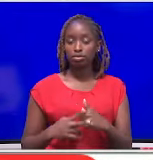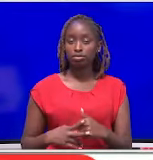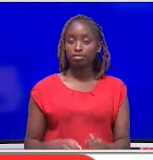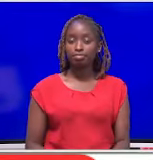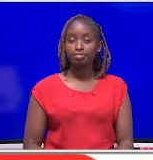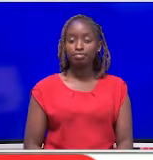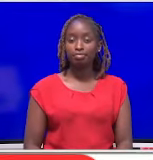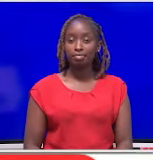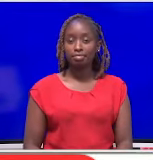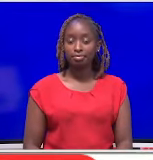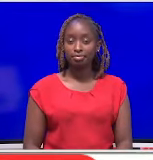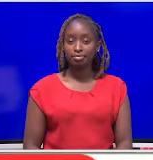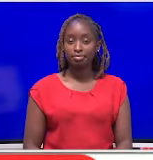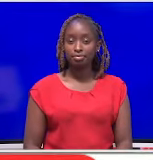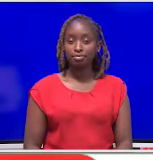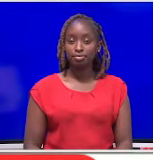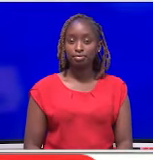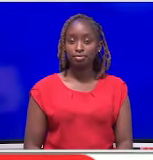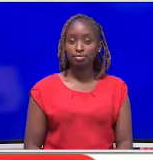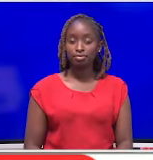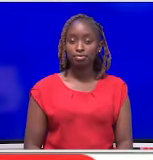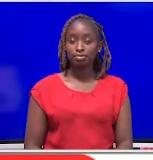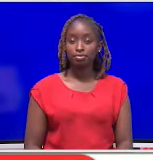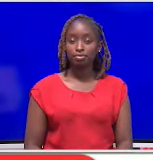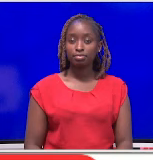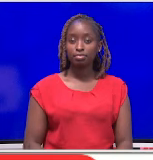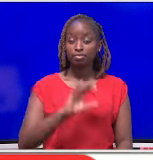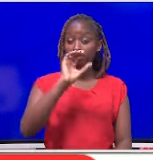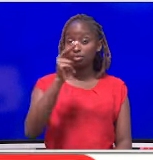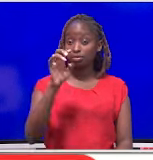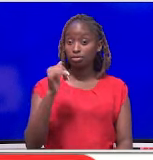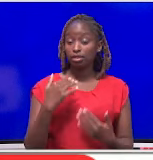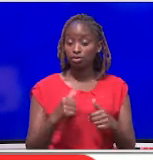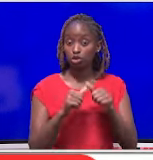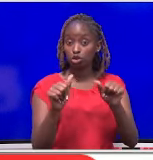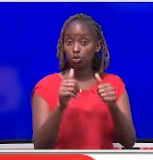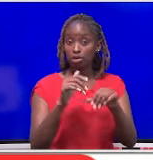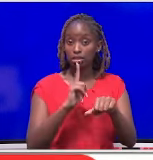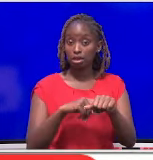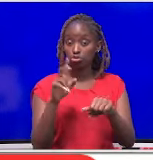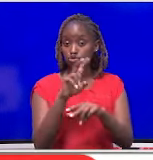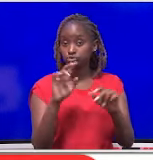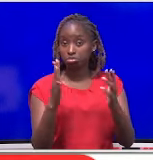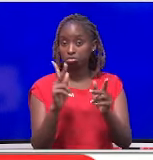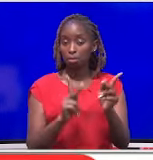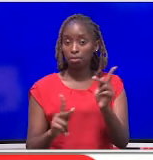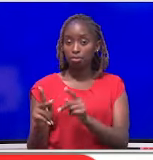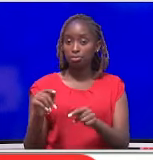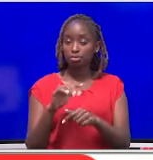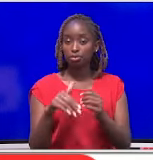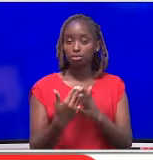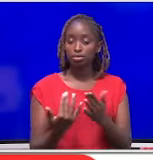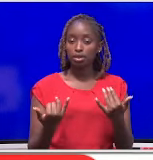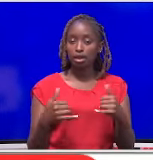CHAN is already taken care of in terms of preparation. This field we are stepping on at the moment, this is Nyayo